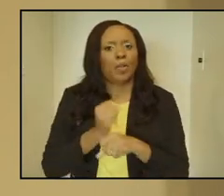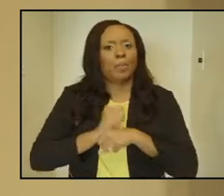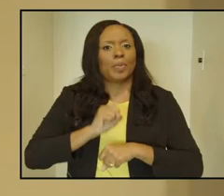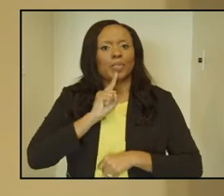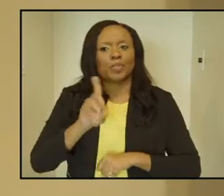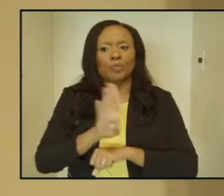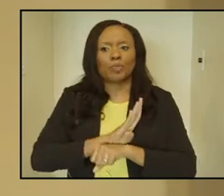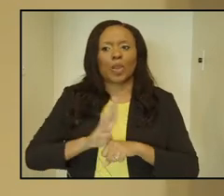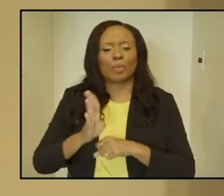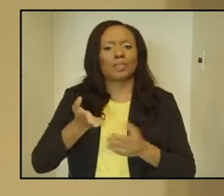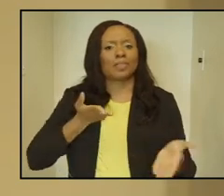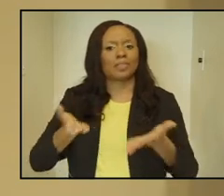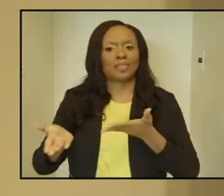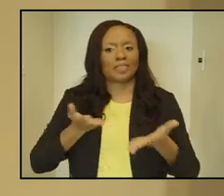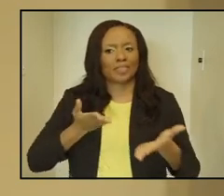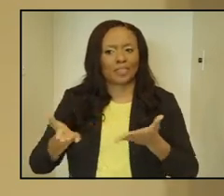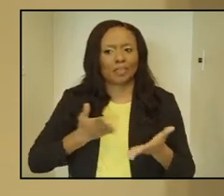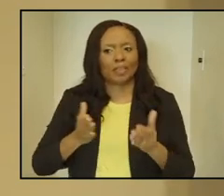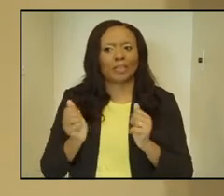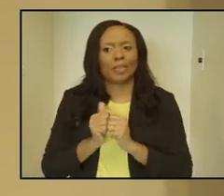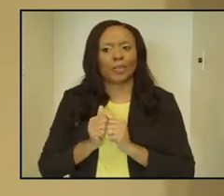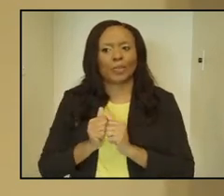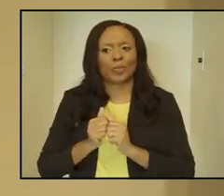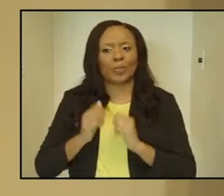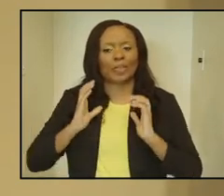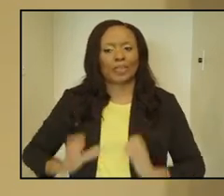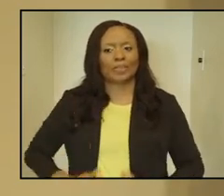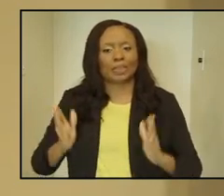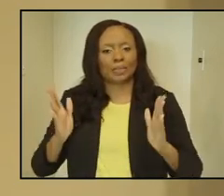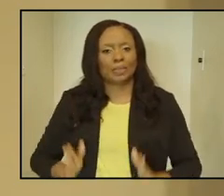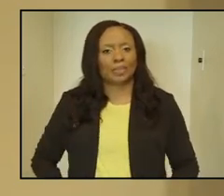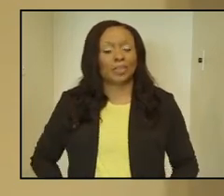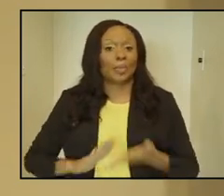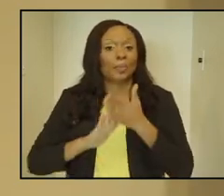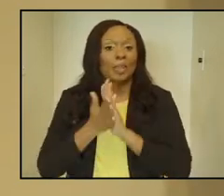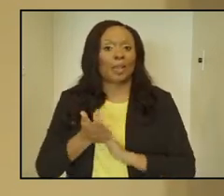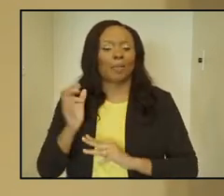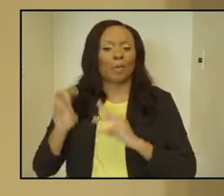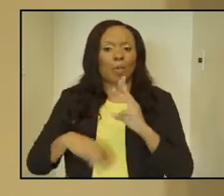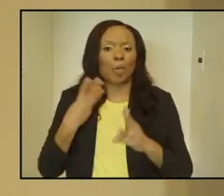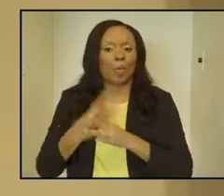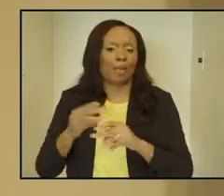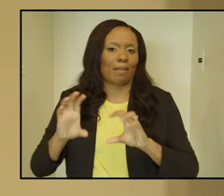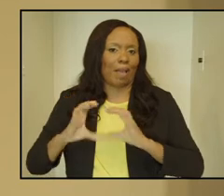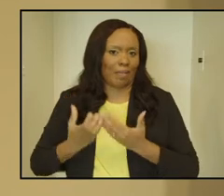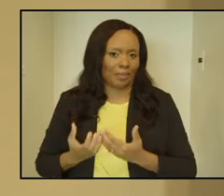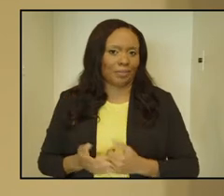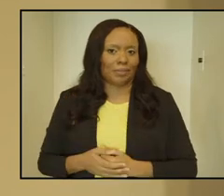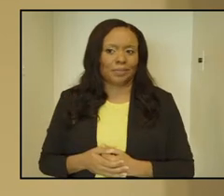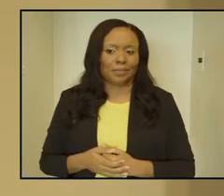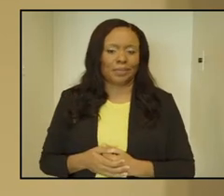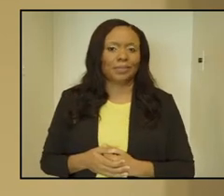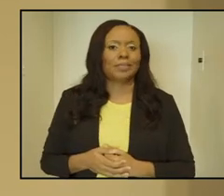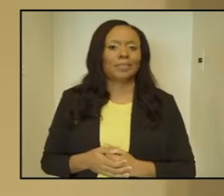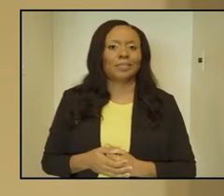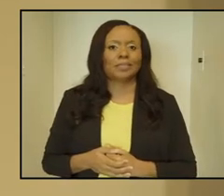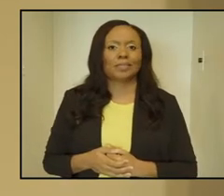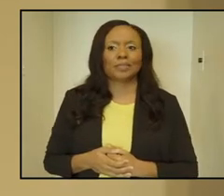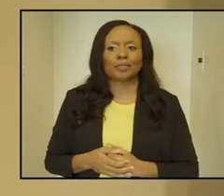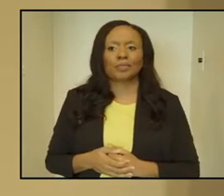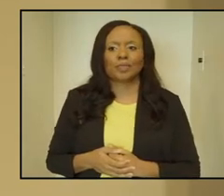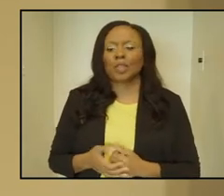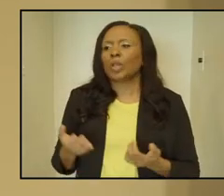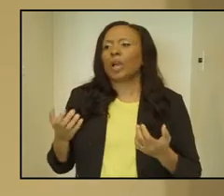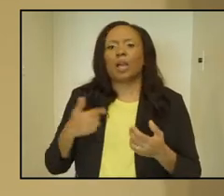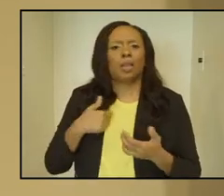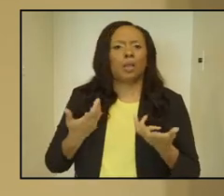delivery within the business sector world class. And never, never, never should we continue to rest on